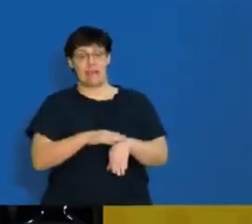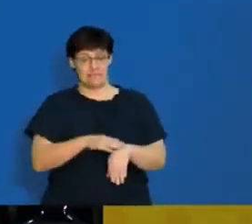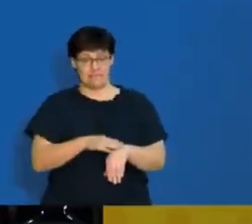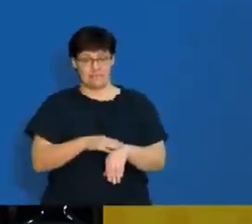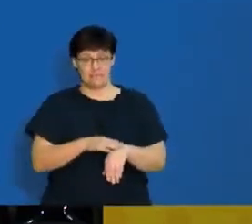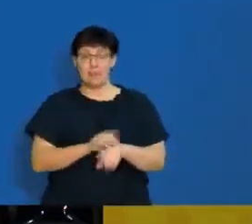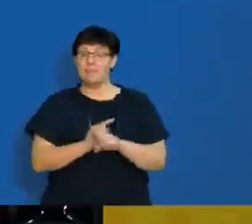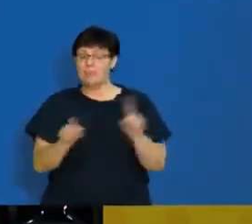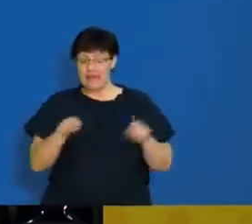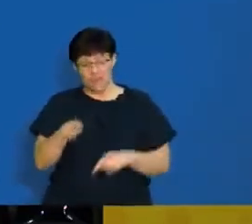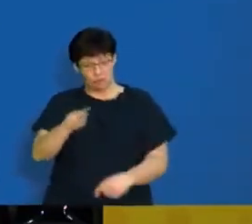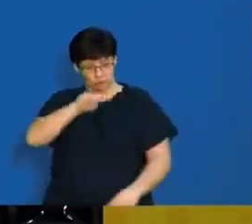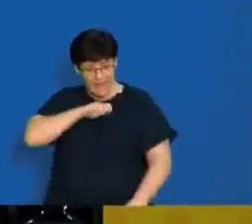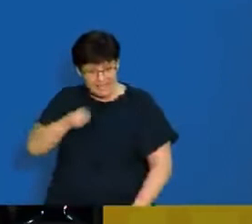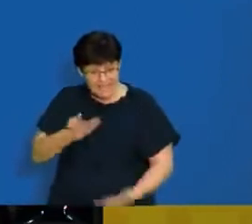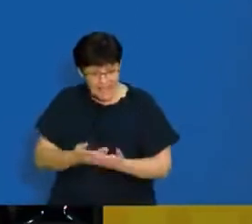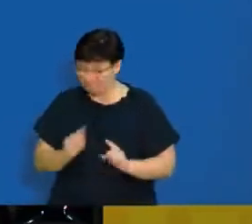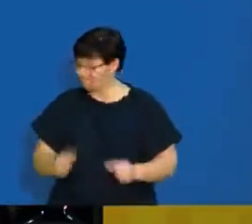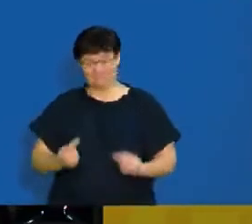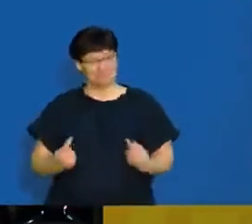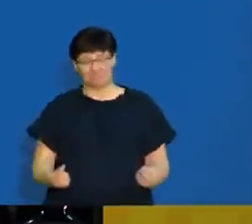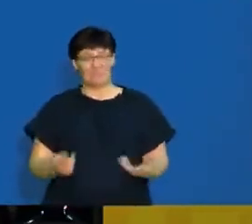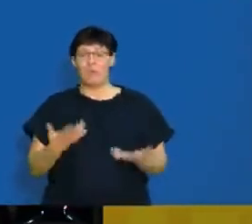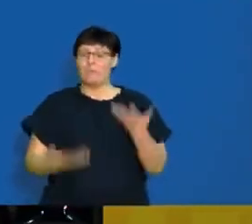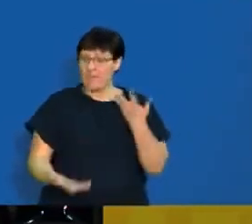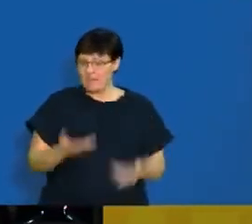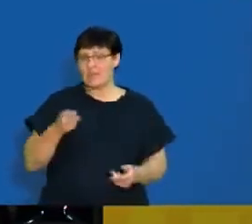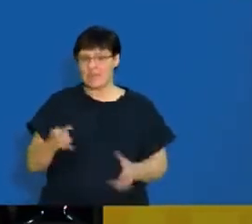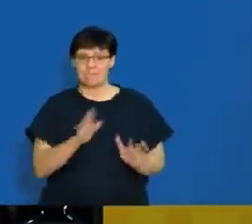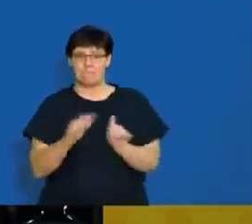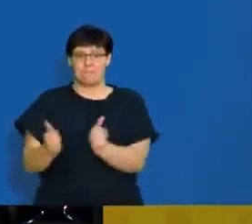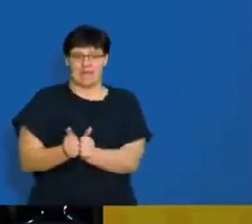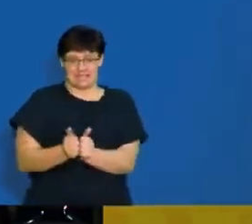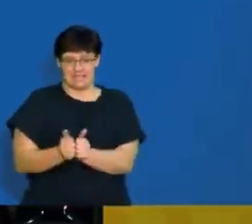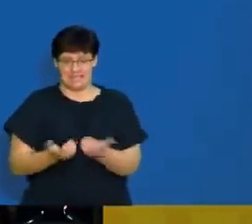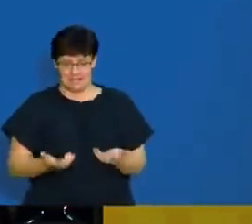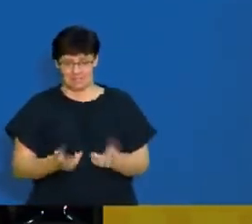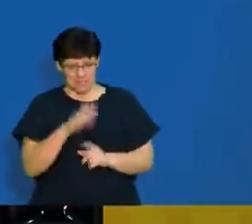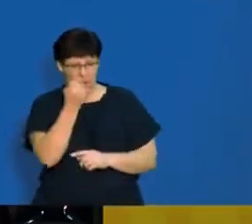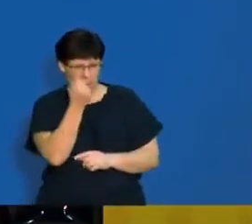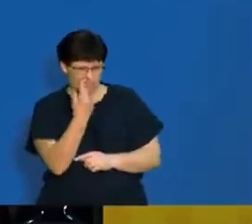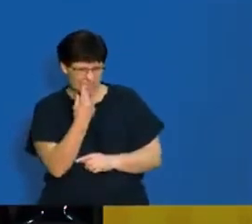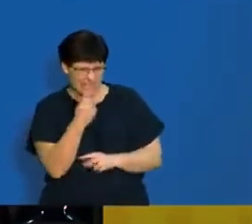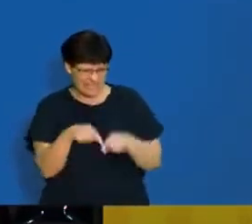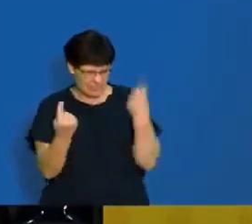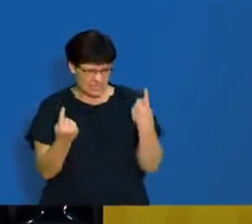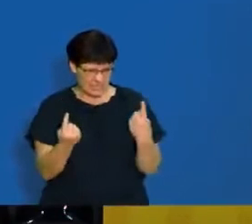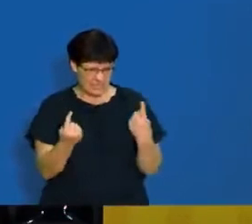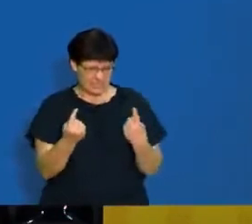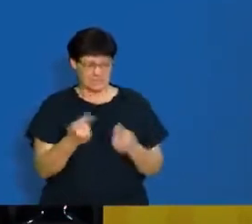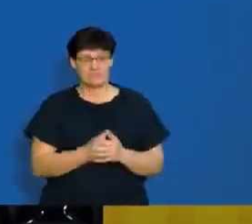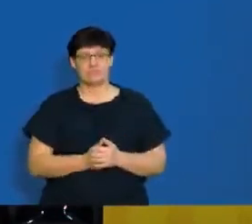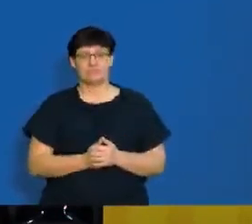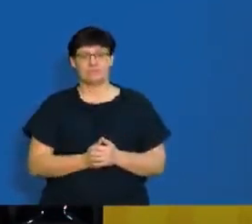However, it cannot be trusted because maybe it is biased. Okay, I hope you understand the difference between those